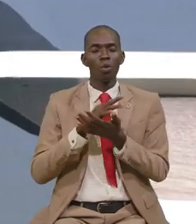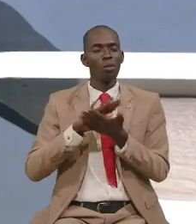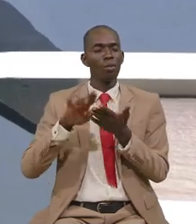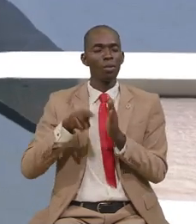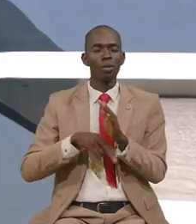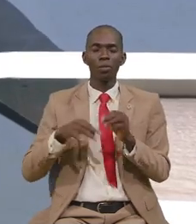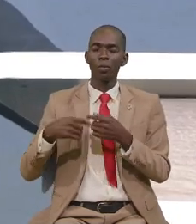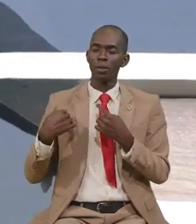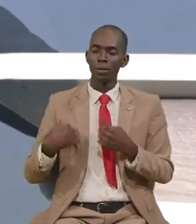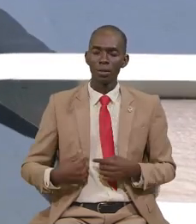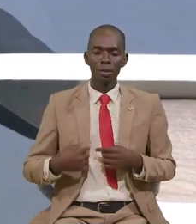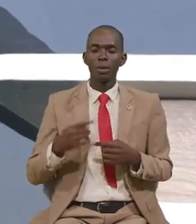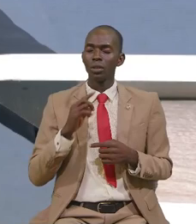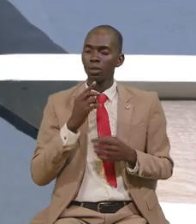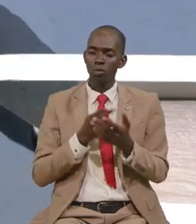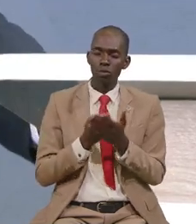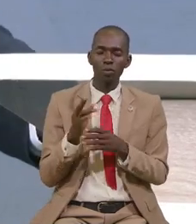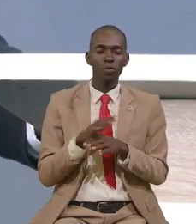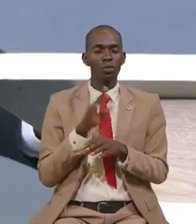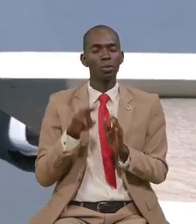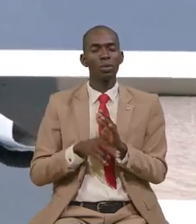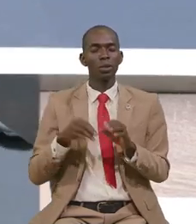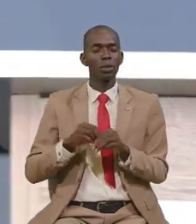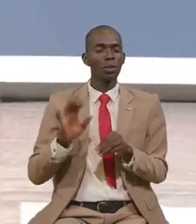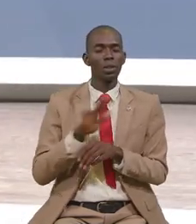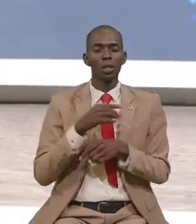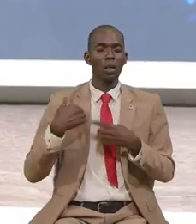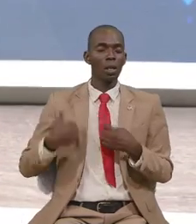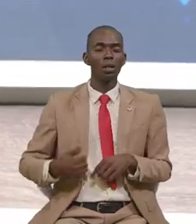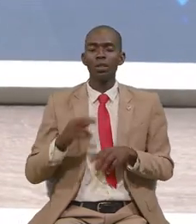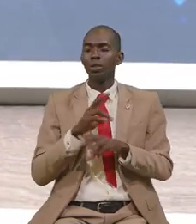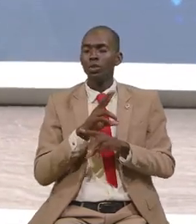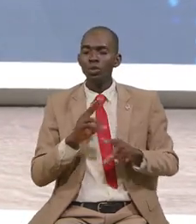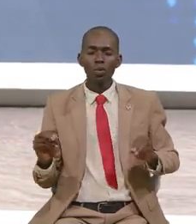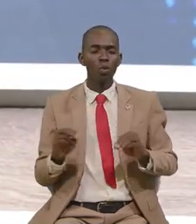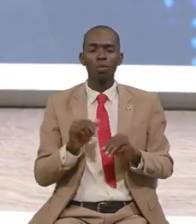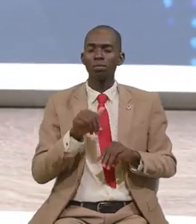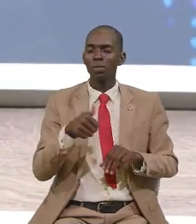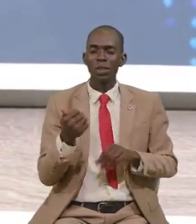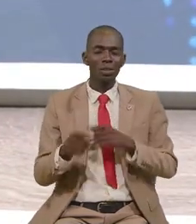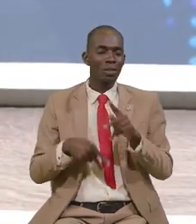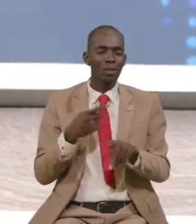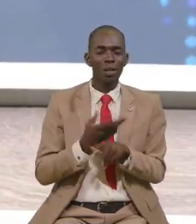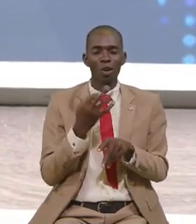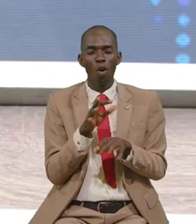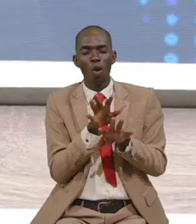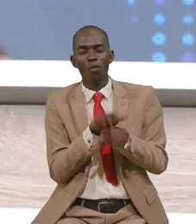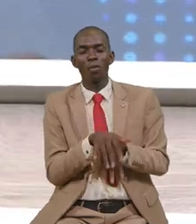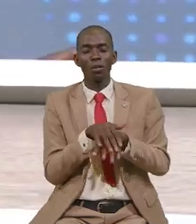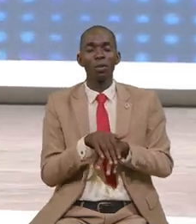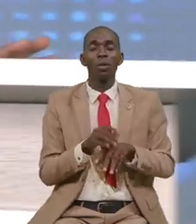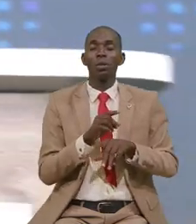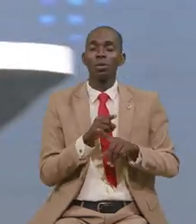heart, sincerity in their heart, no form of hypocrisy or make believe. Lord, I